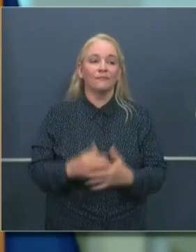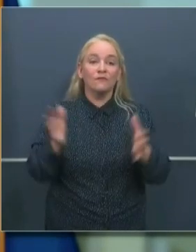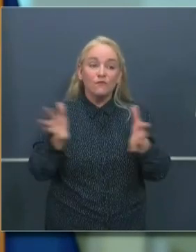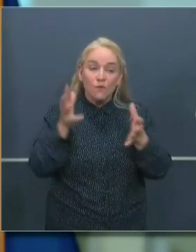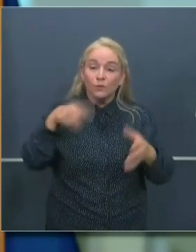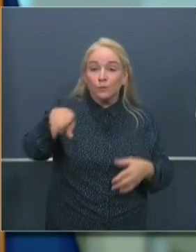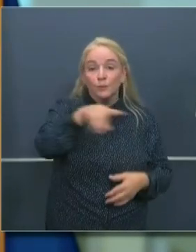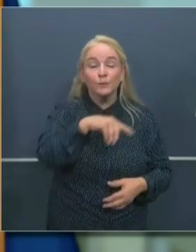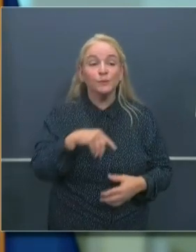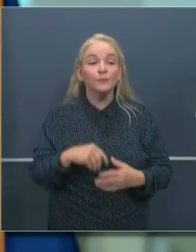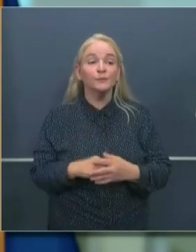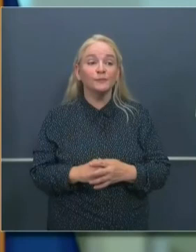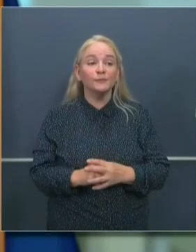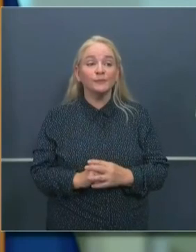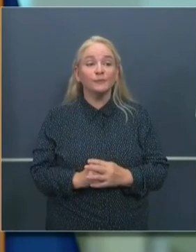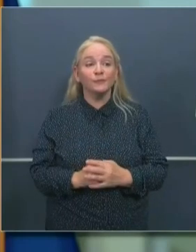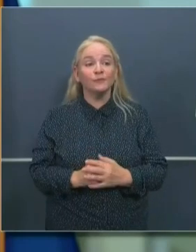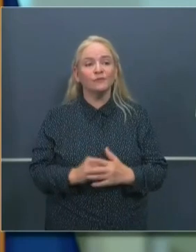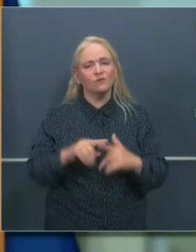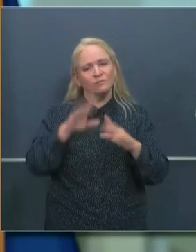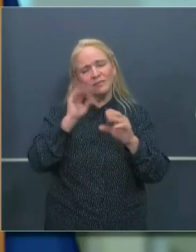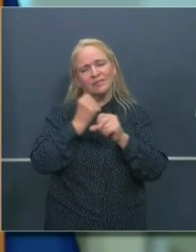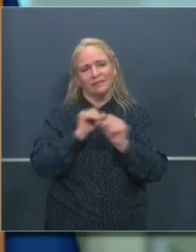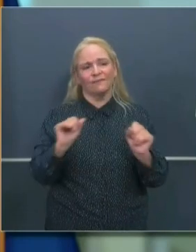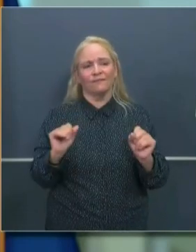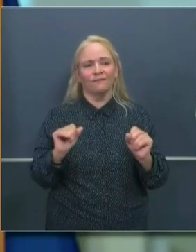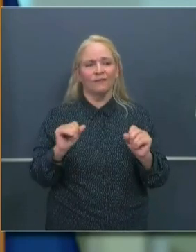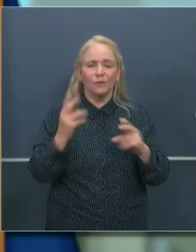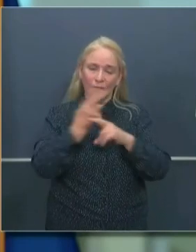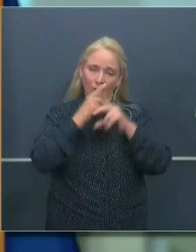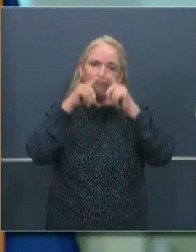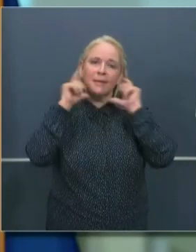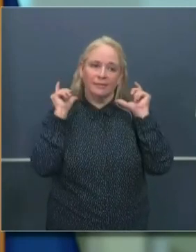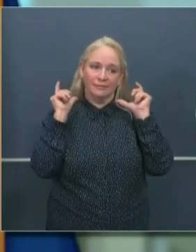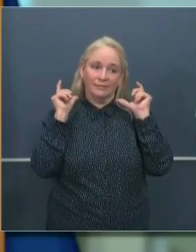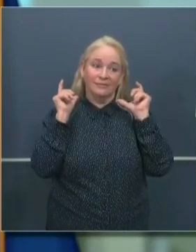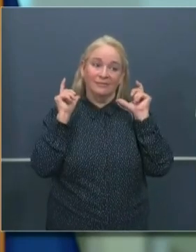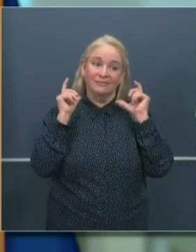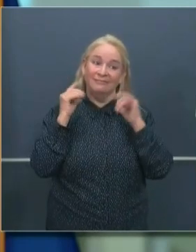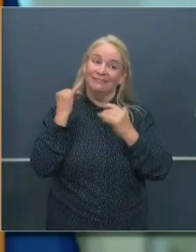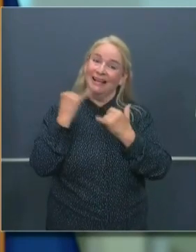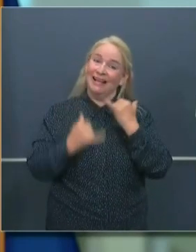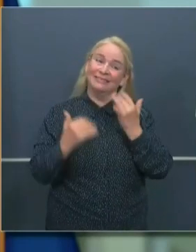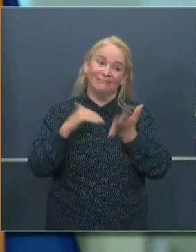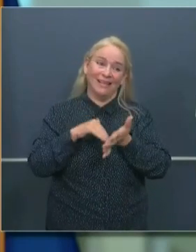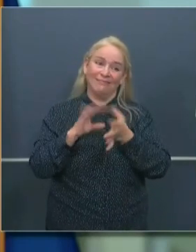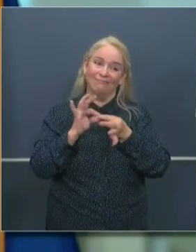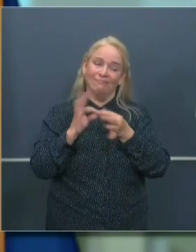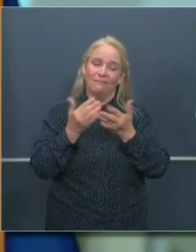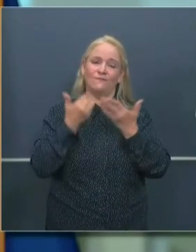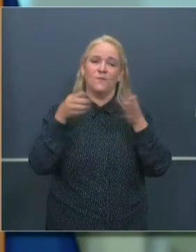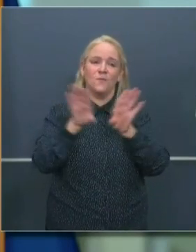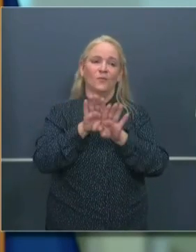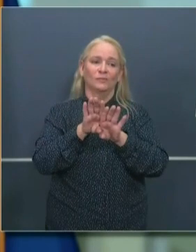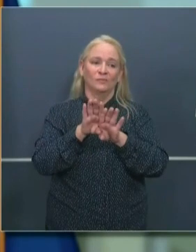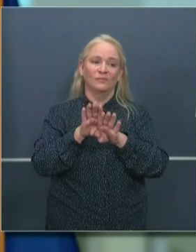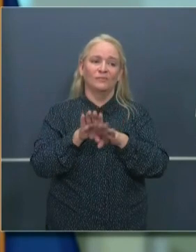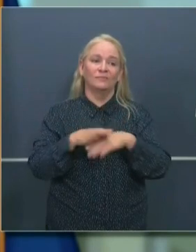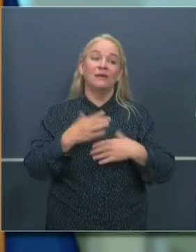everybody, if I haven't said it enough, I'll say it one final time before we enter into this holiday weekend.